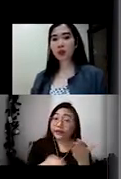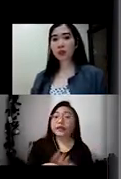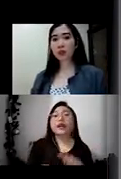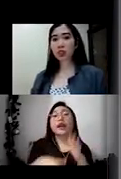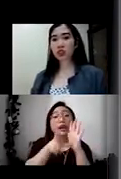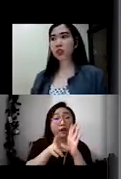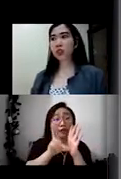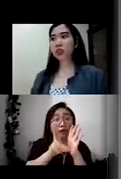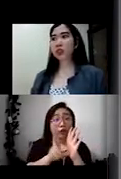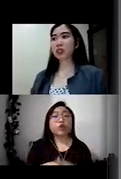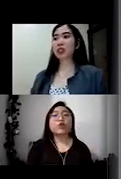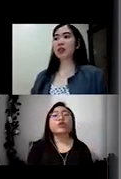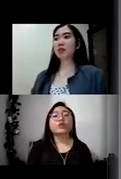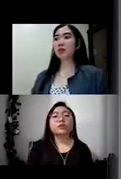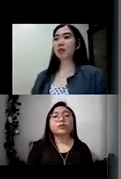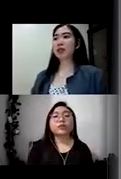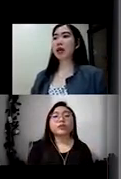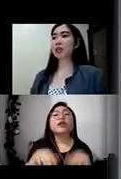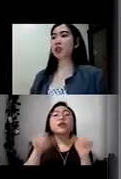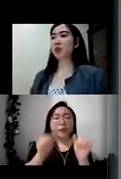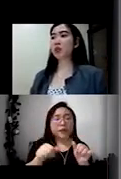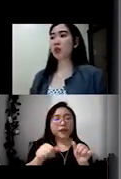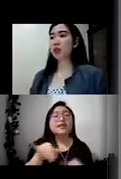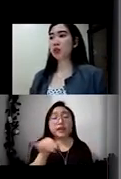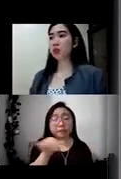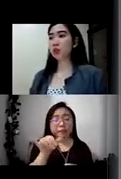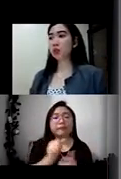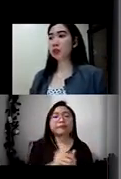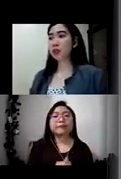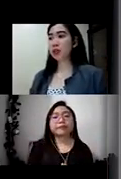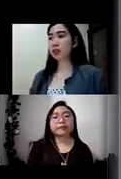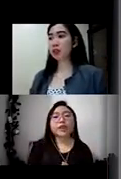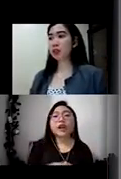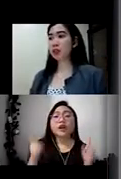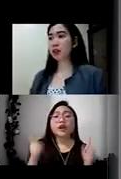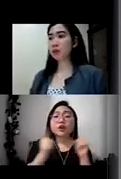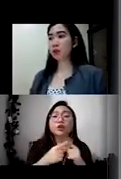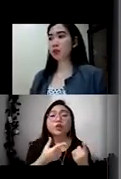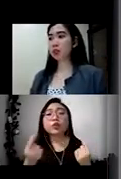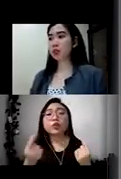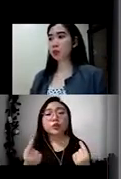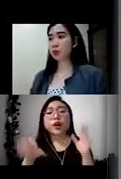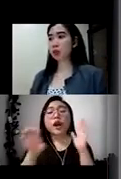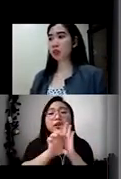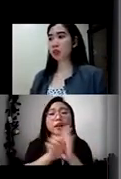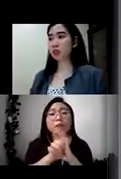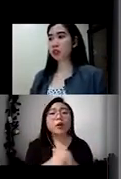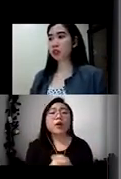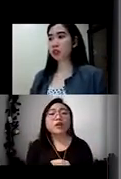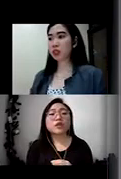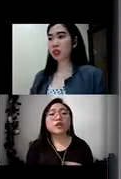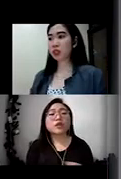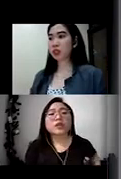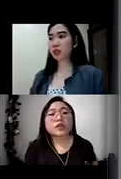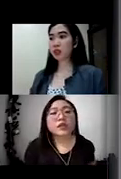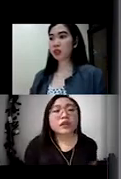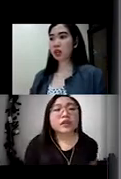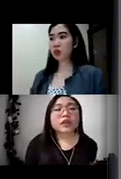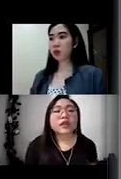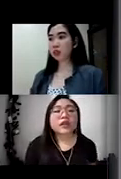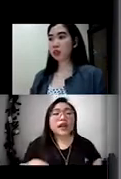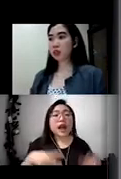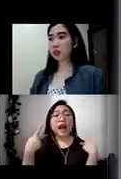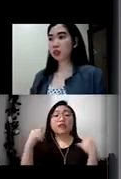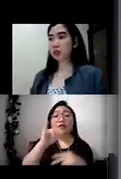review feature, this is same with that. So to do that, example, this one, insert link.